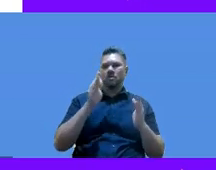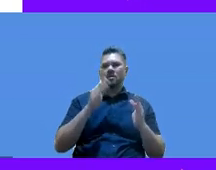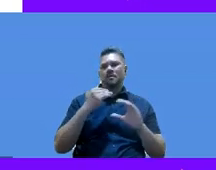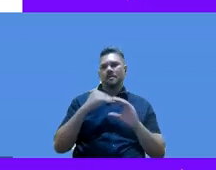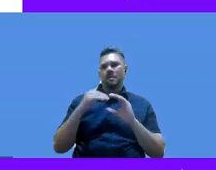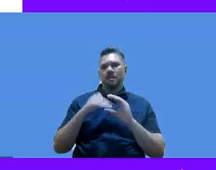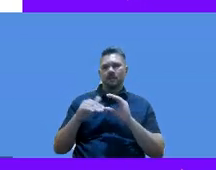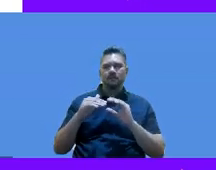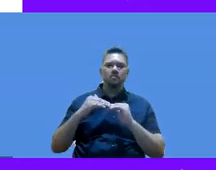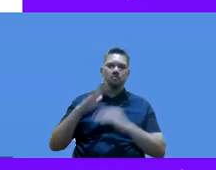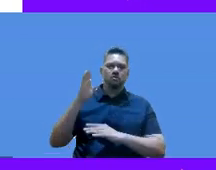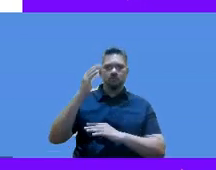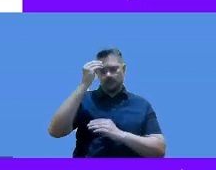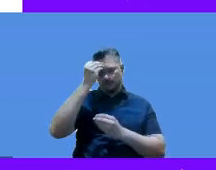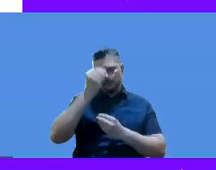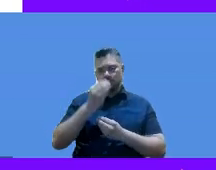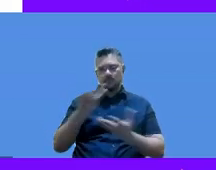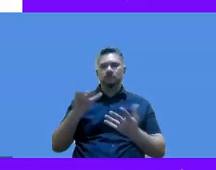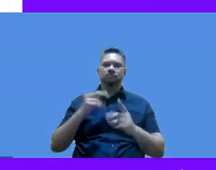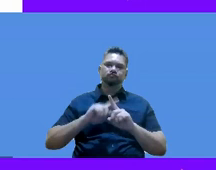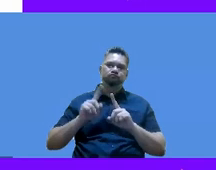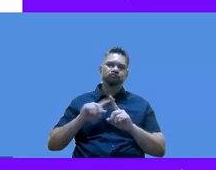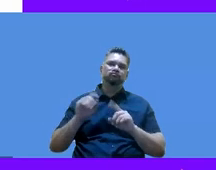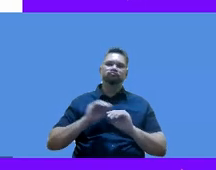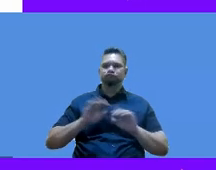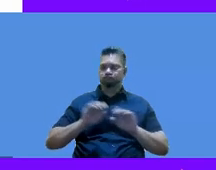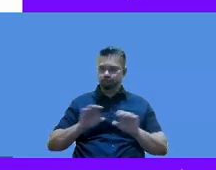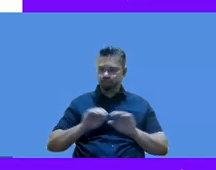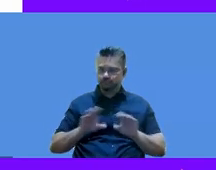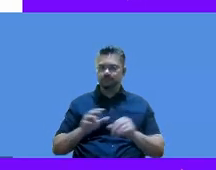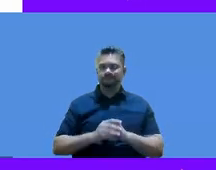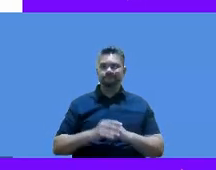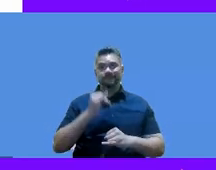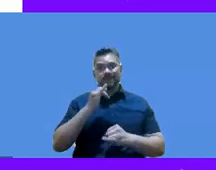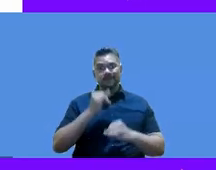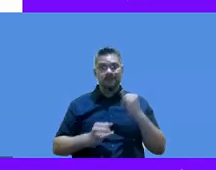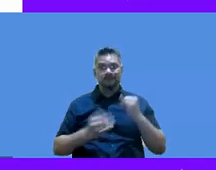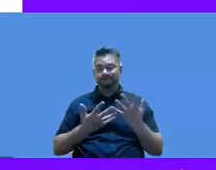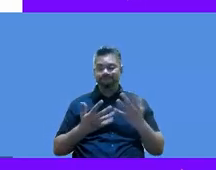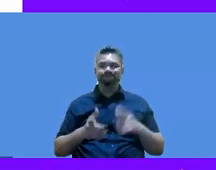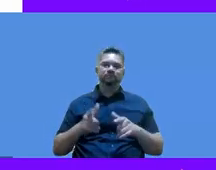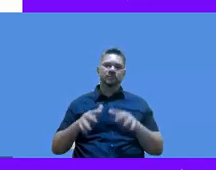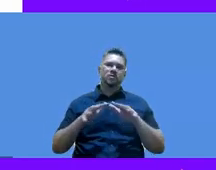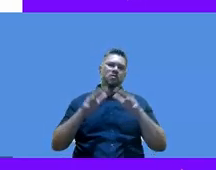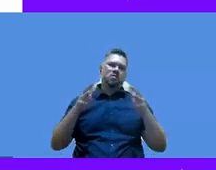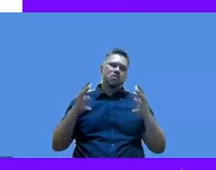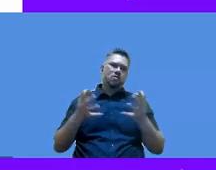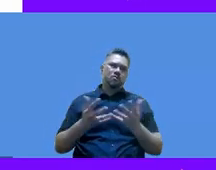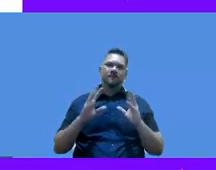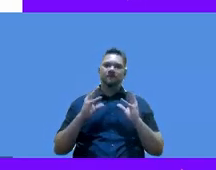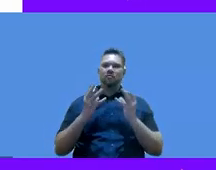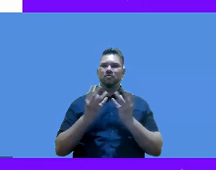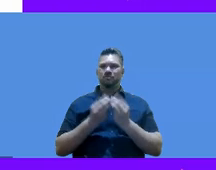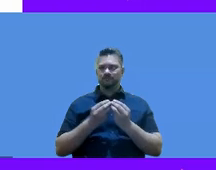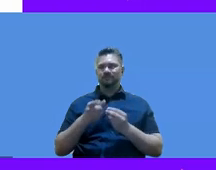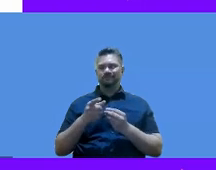then finally, we still have an open expression of interest for the Global Forum on Adolescents. So you can apply to host a side